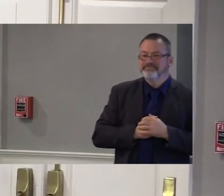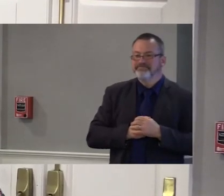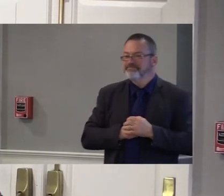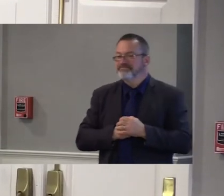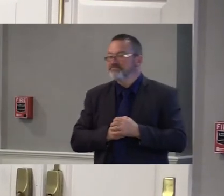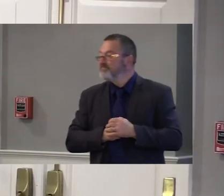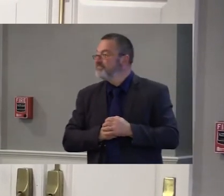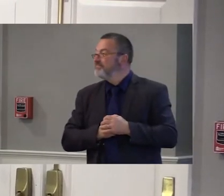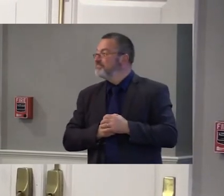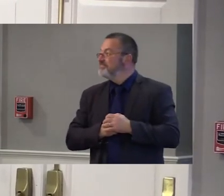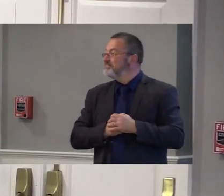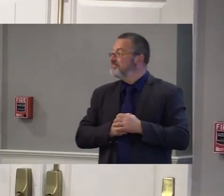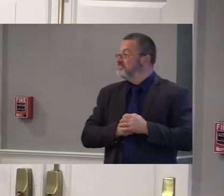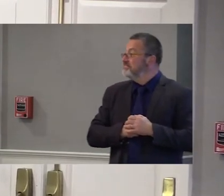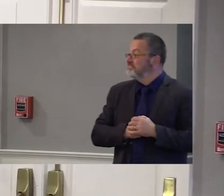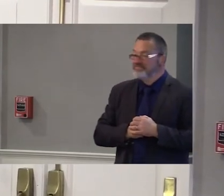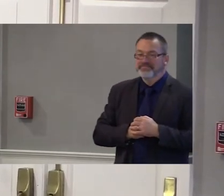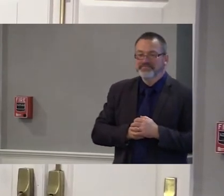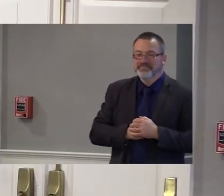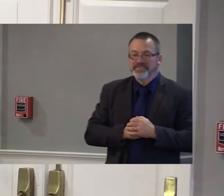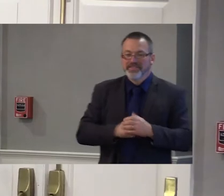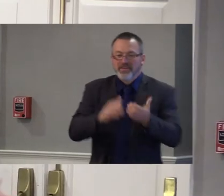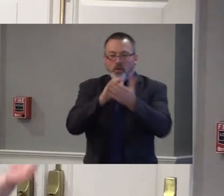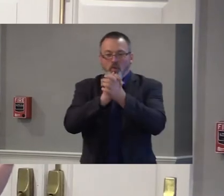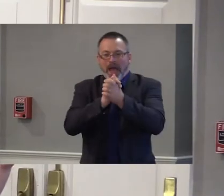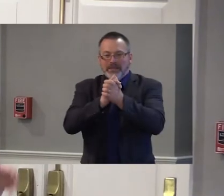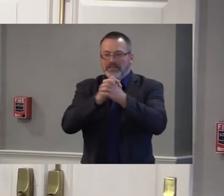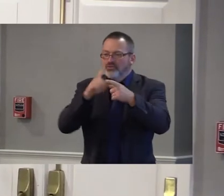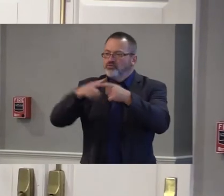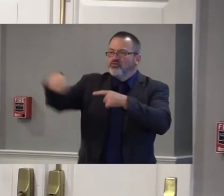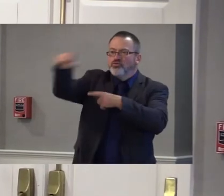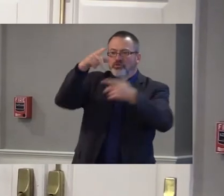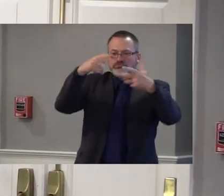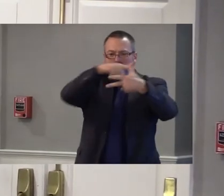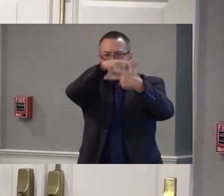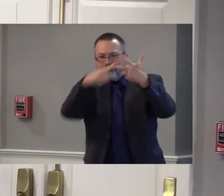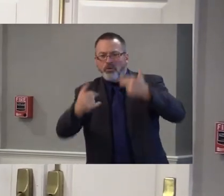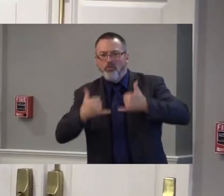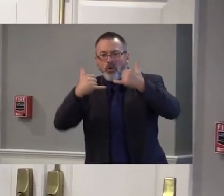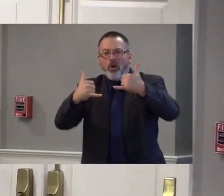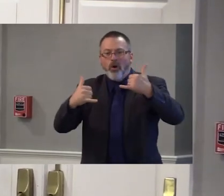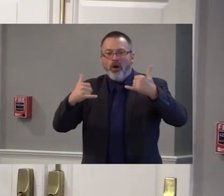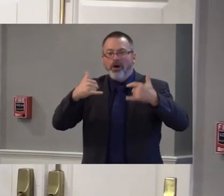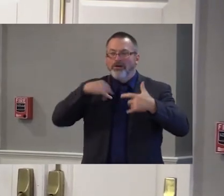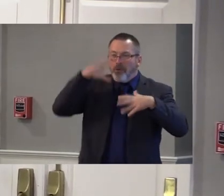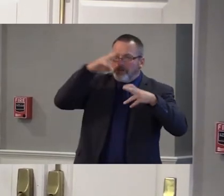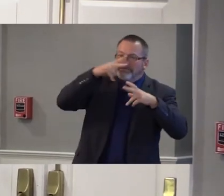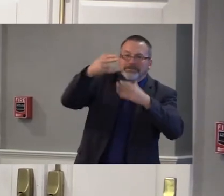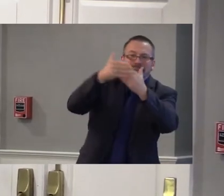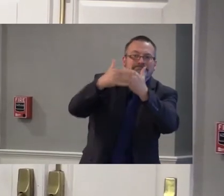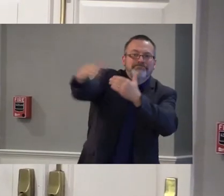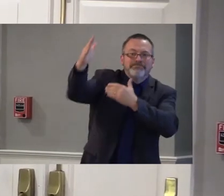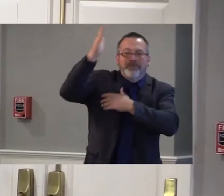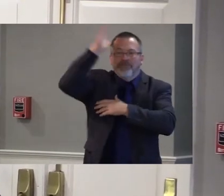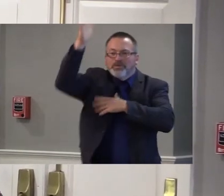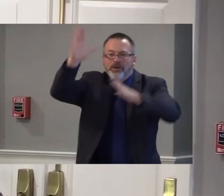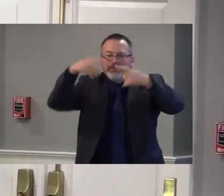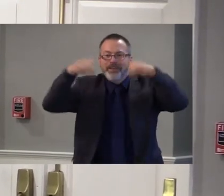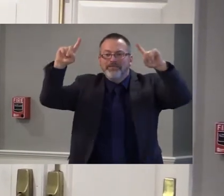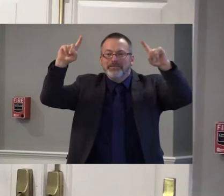award recipients, and we can't wait to see what you're about to continue to do in the future. Thanks again to everybody for